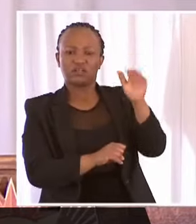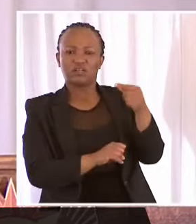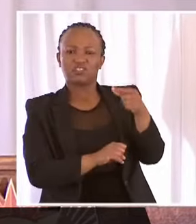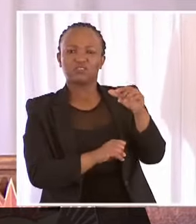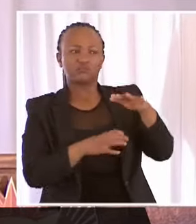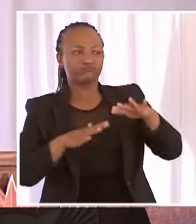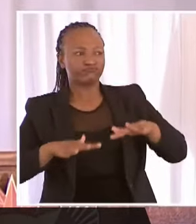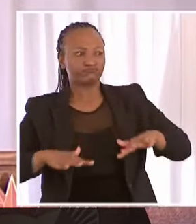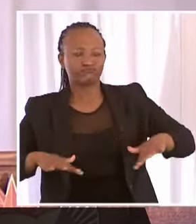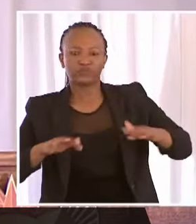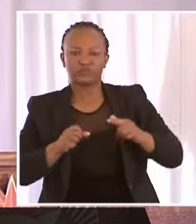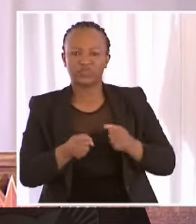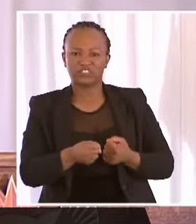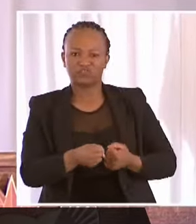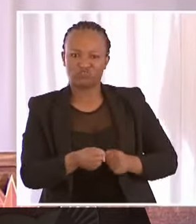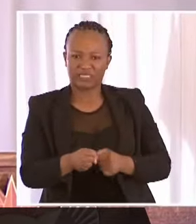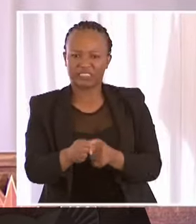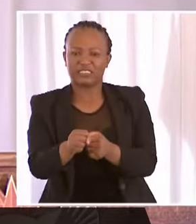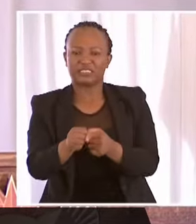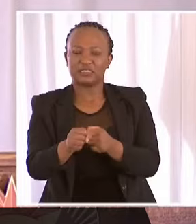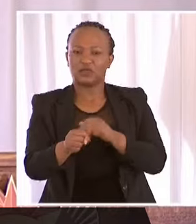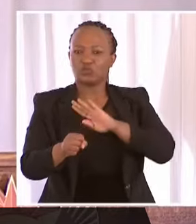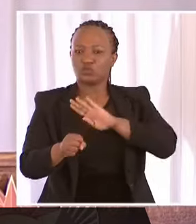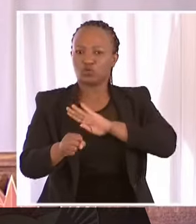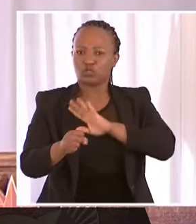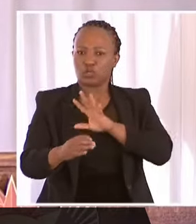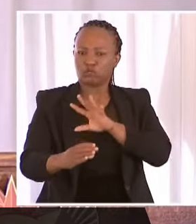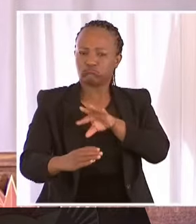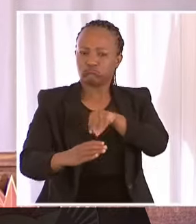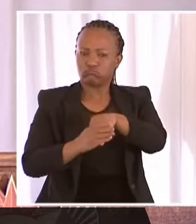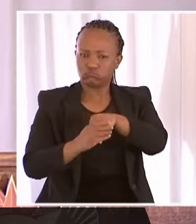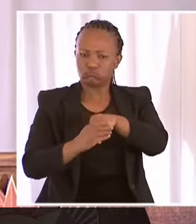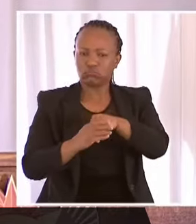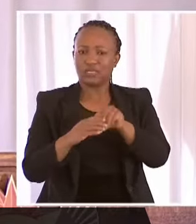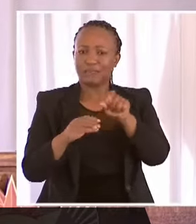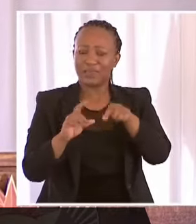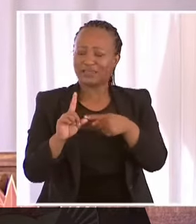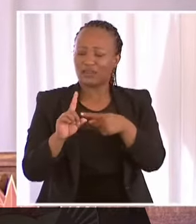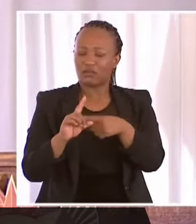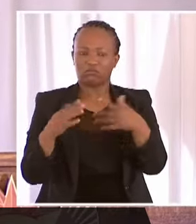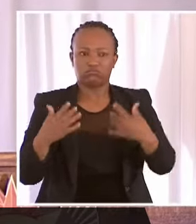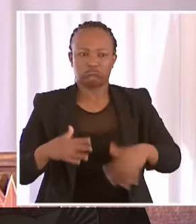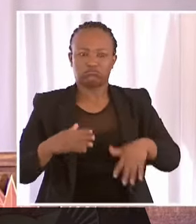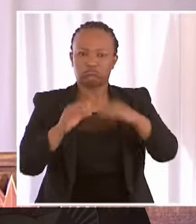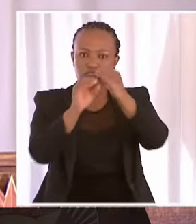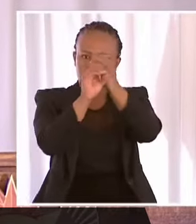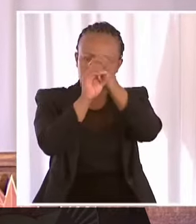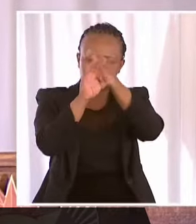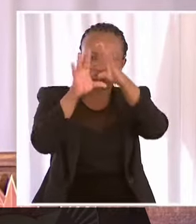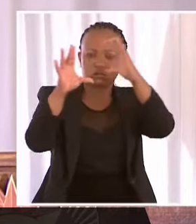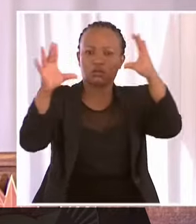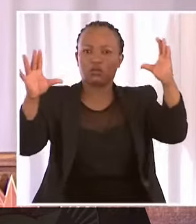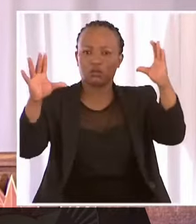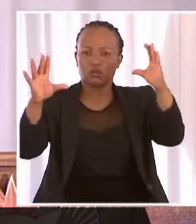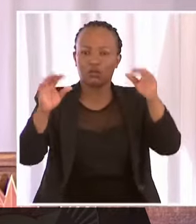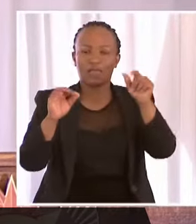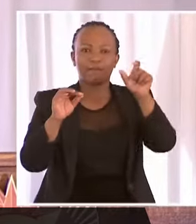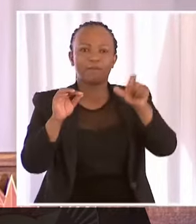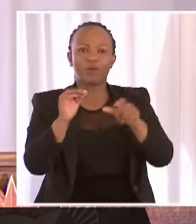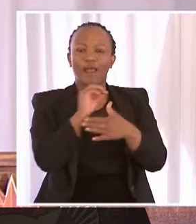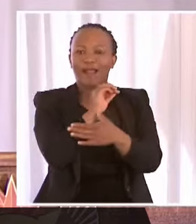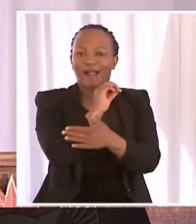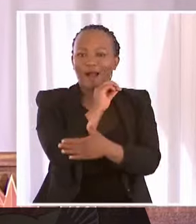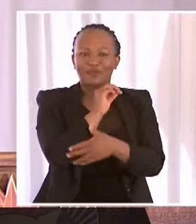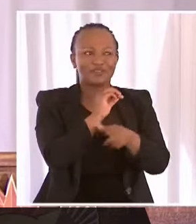a soldier of our liberation movement, a visionary, and a diplomat par